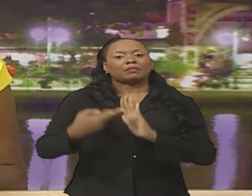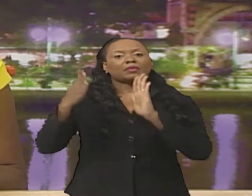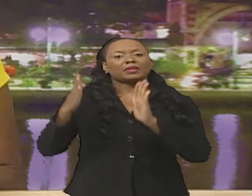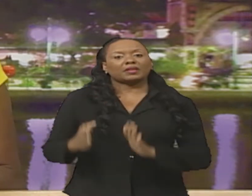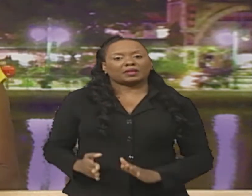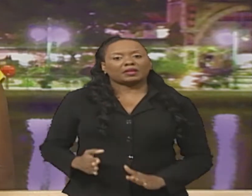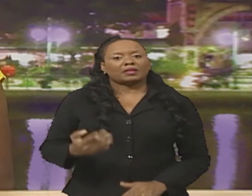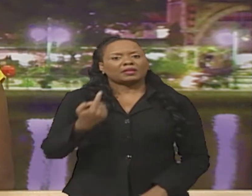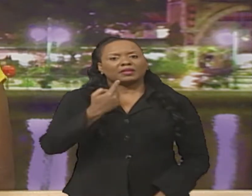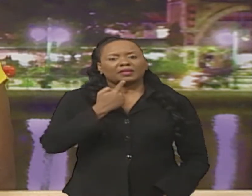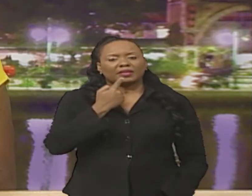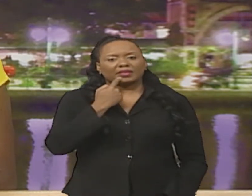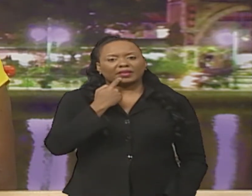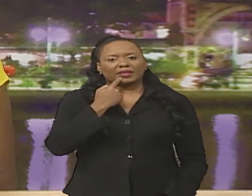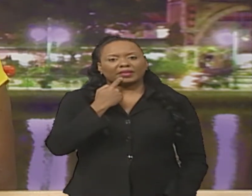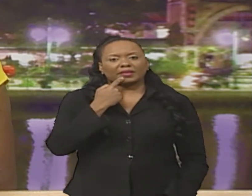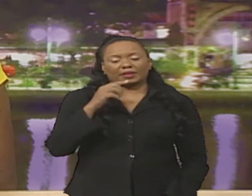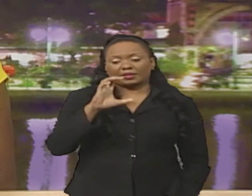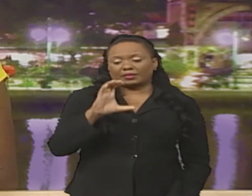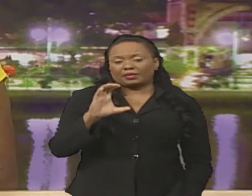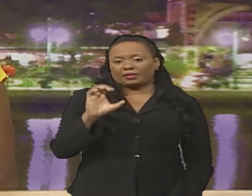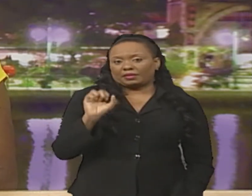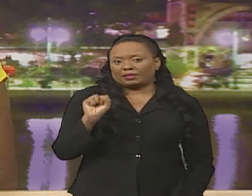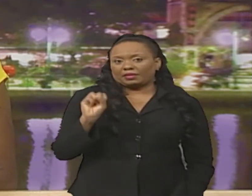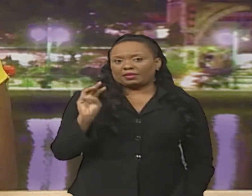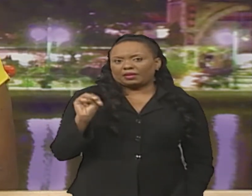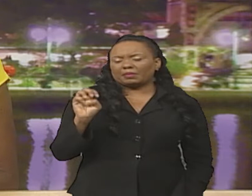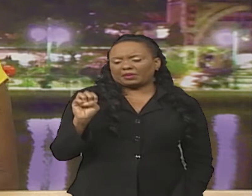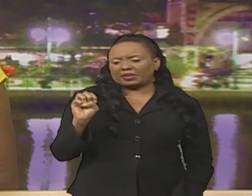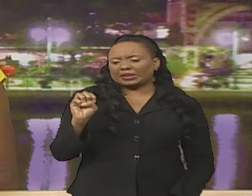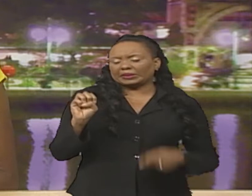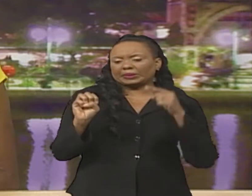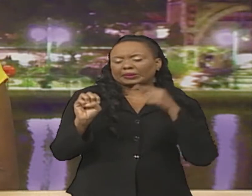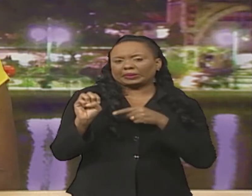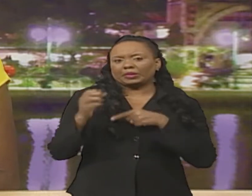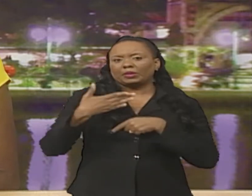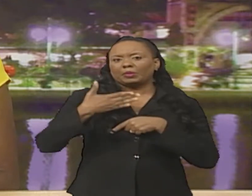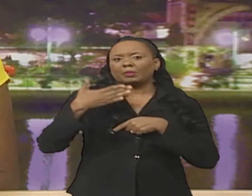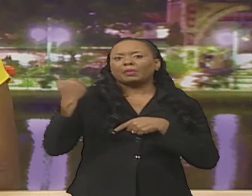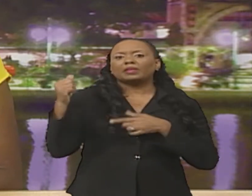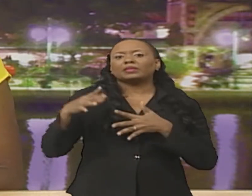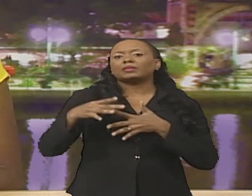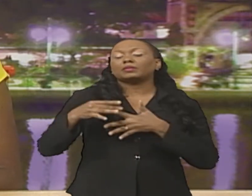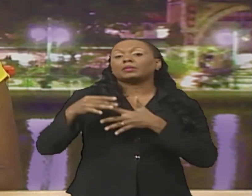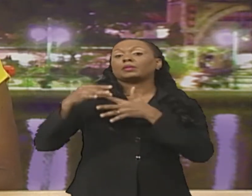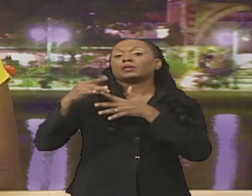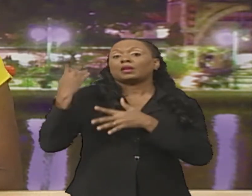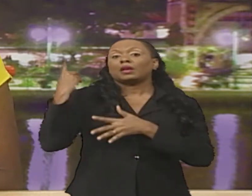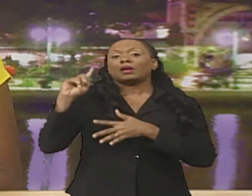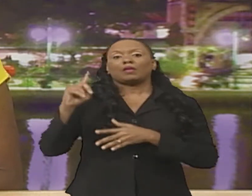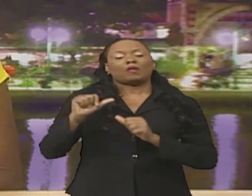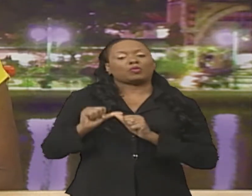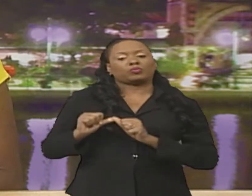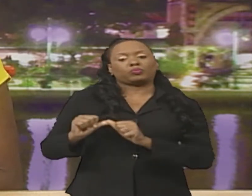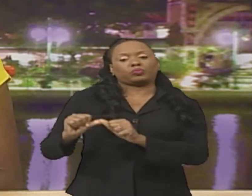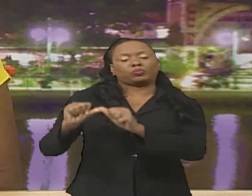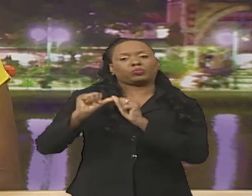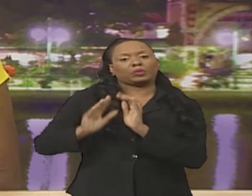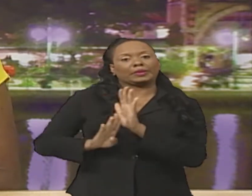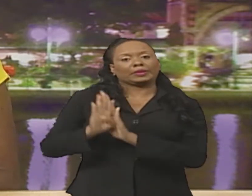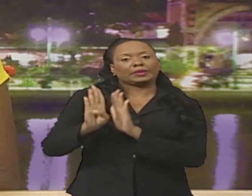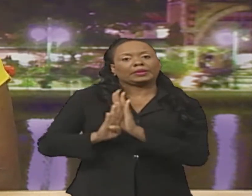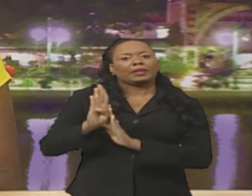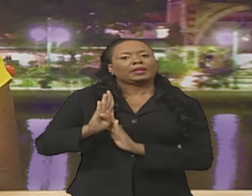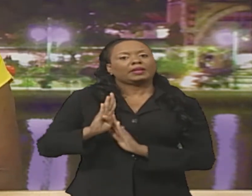LaRocque says the CSME remains the best option for sustainable development. He called on member states to act on